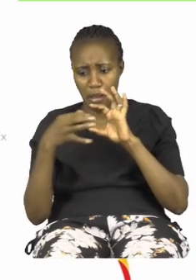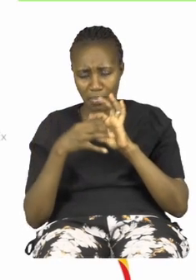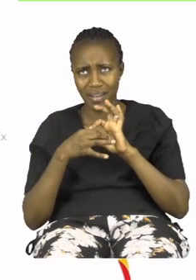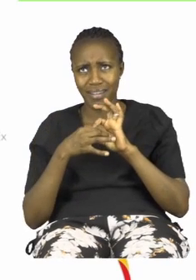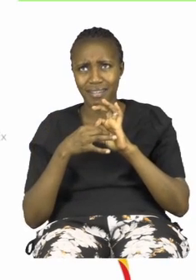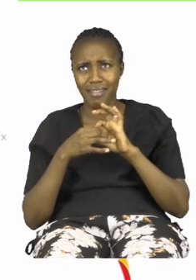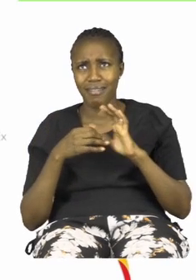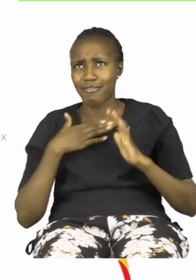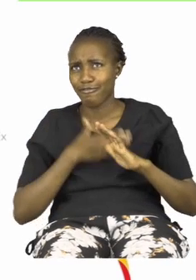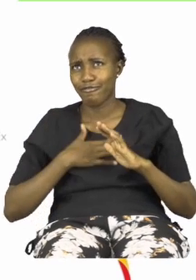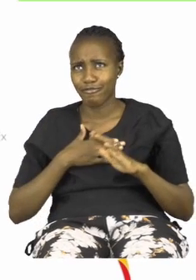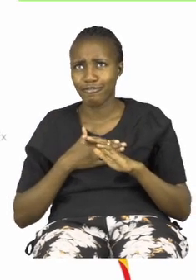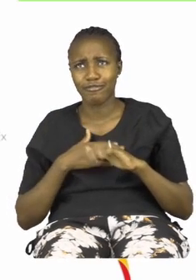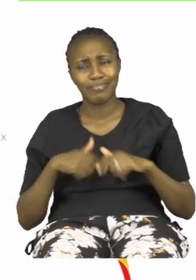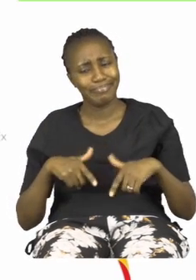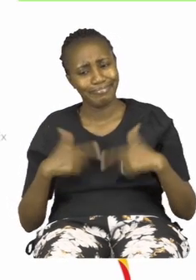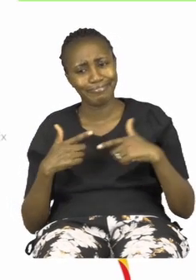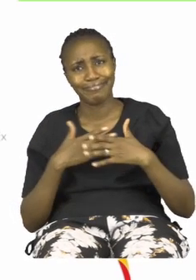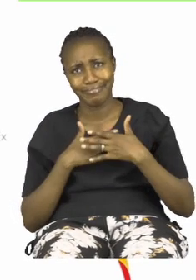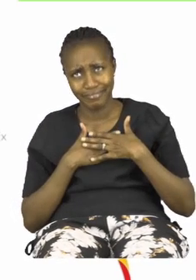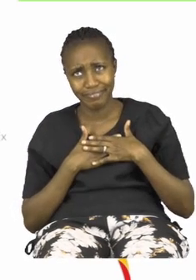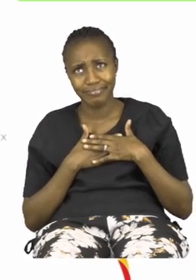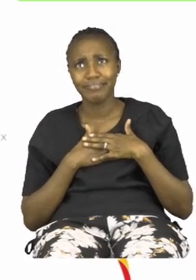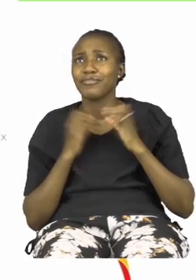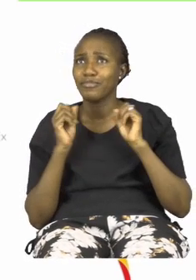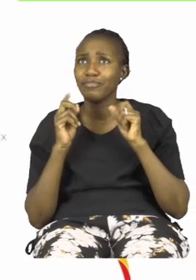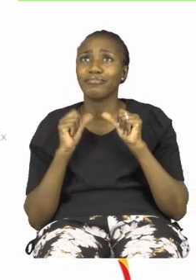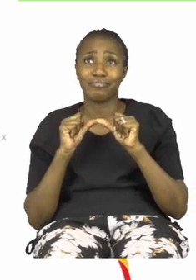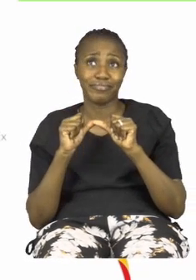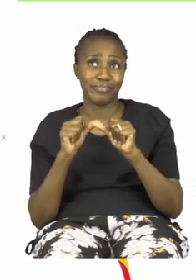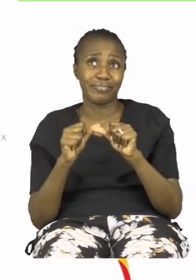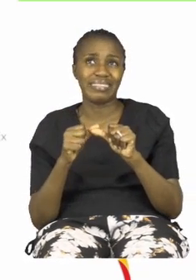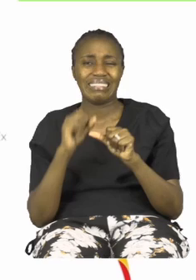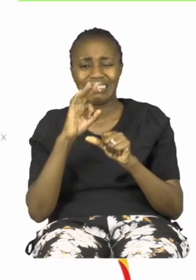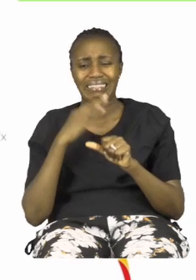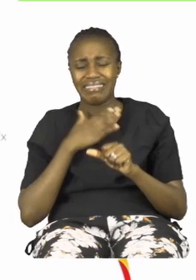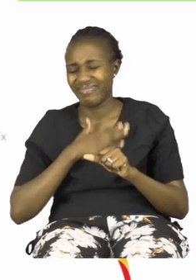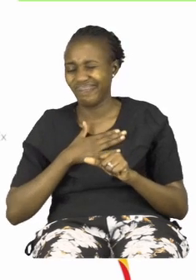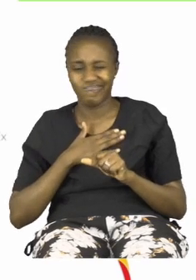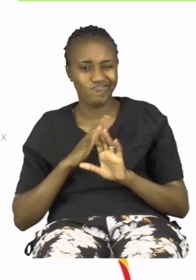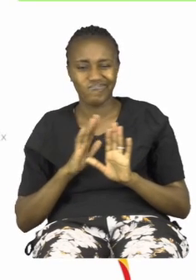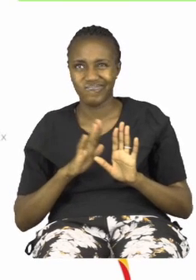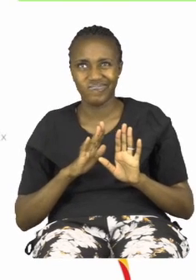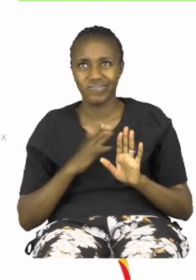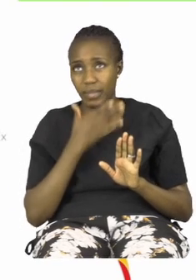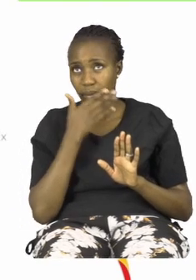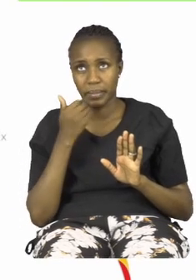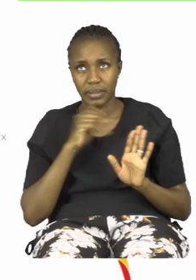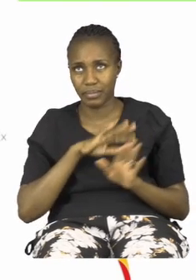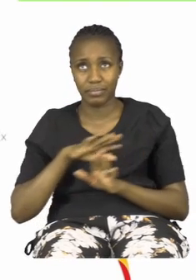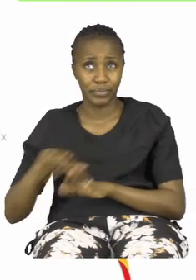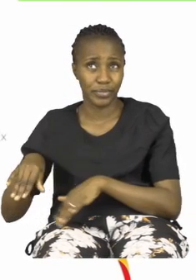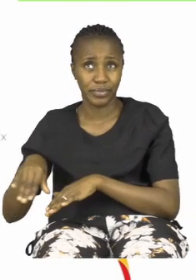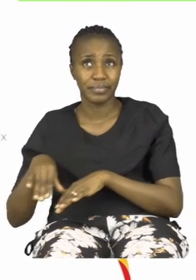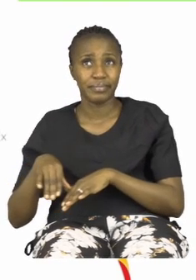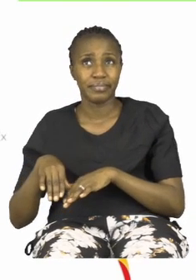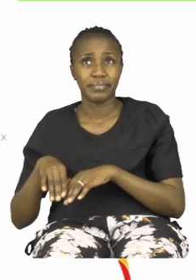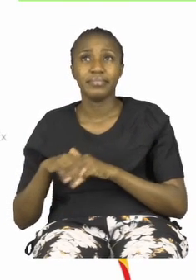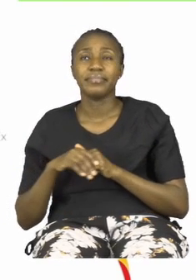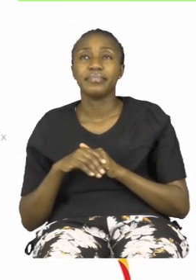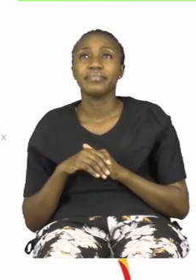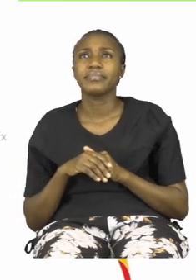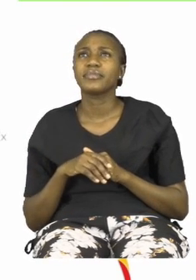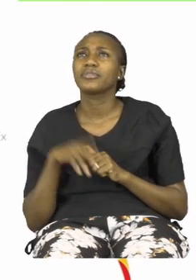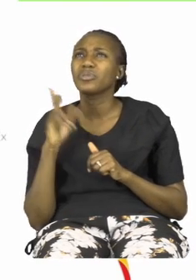then by all means go for it. Give in your all, give in your whole heart, and don't let the